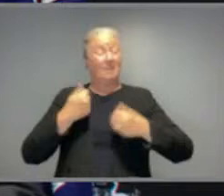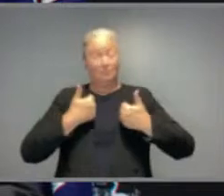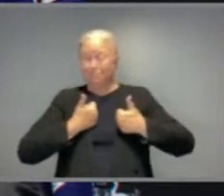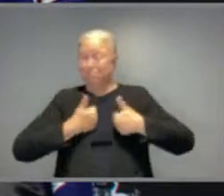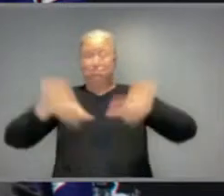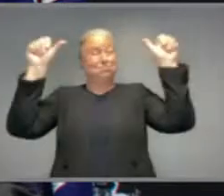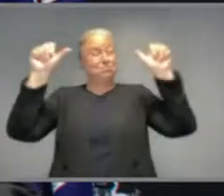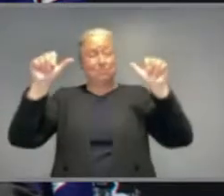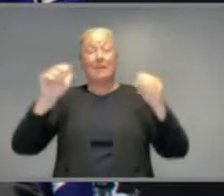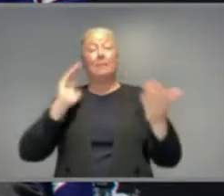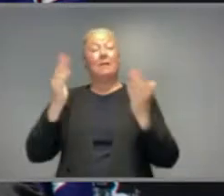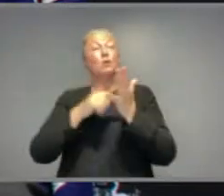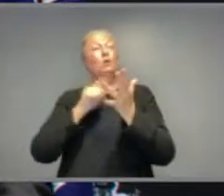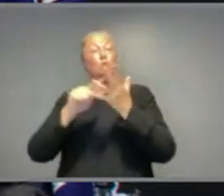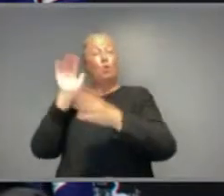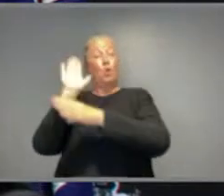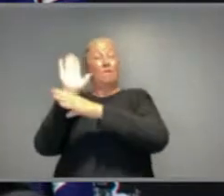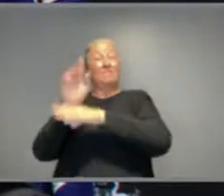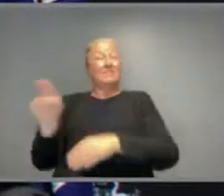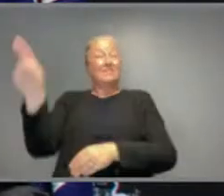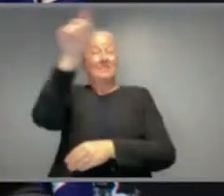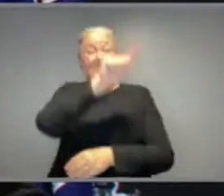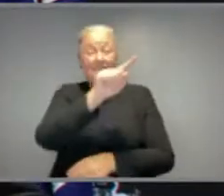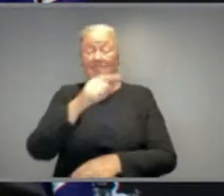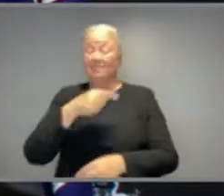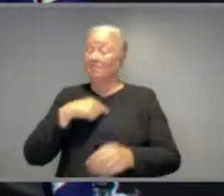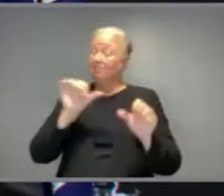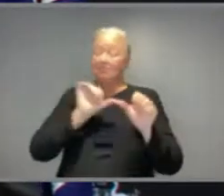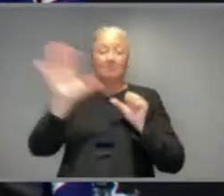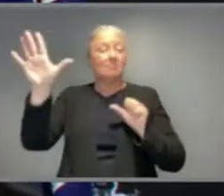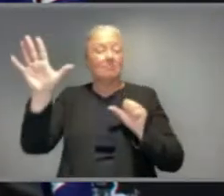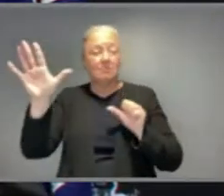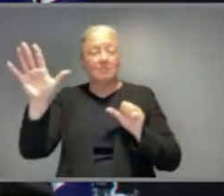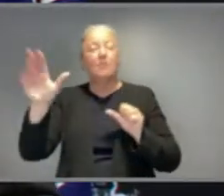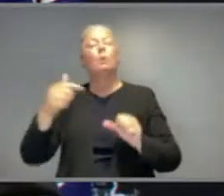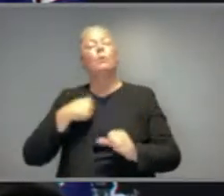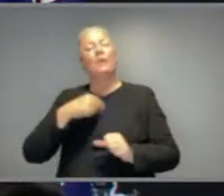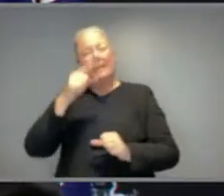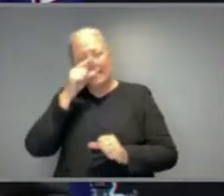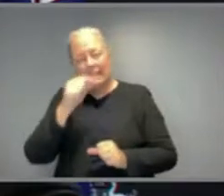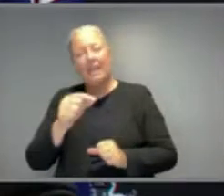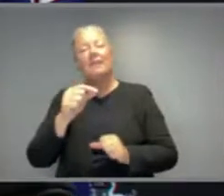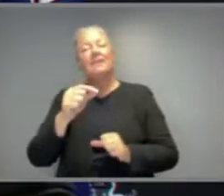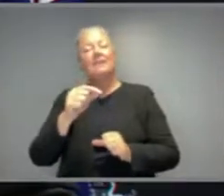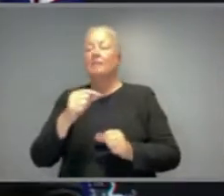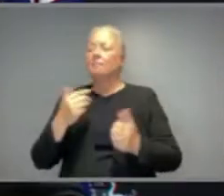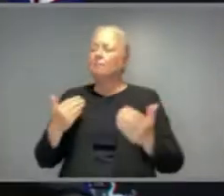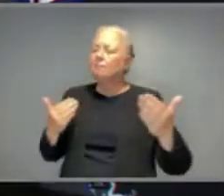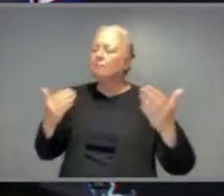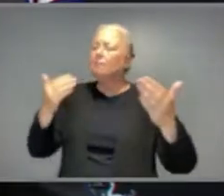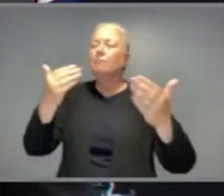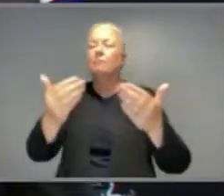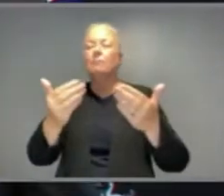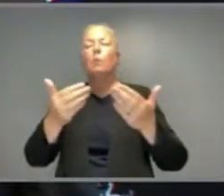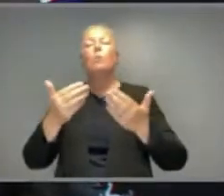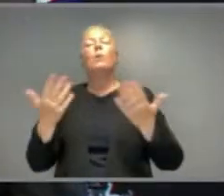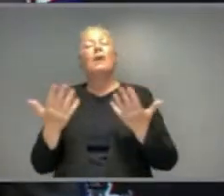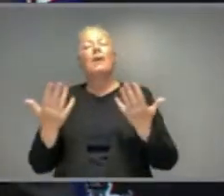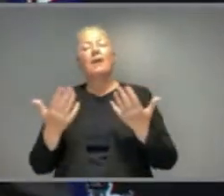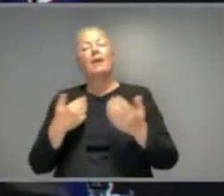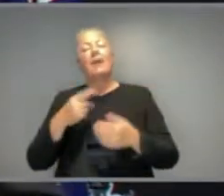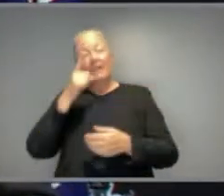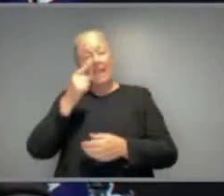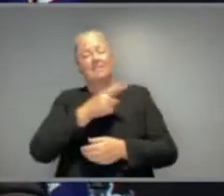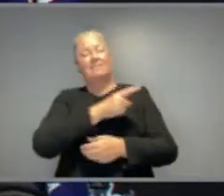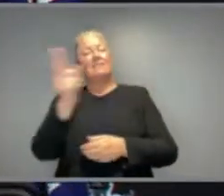world today. And we will be able to get Australia to a point that we will be able to add vaccinated to